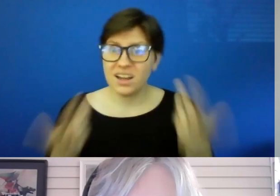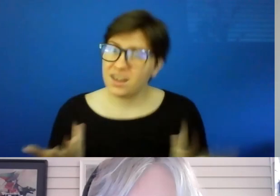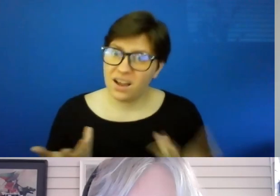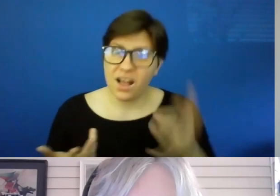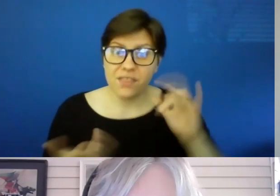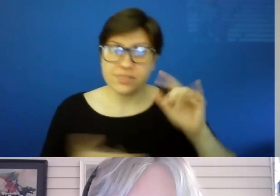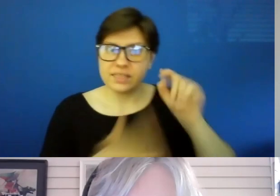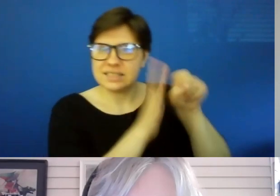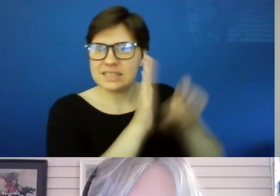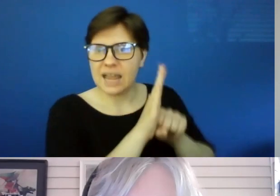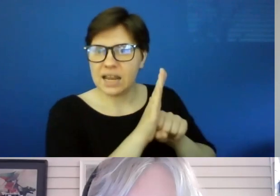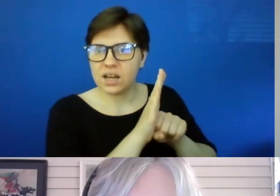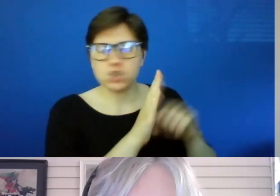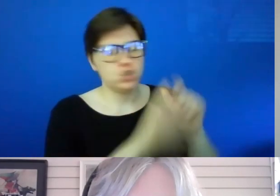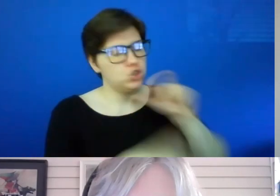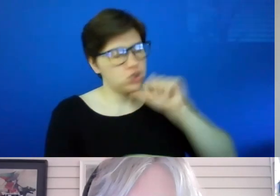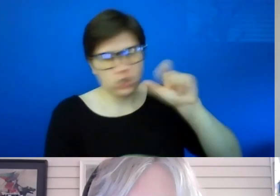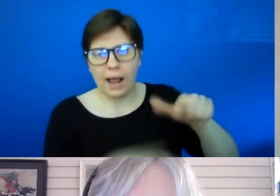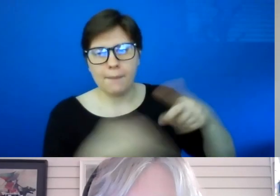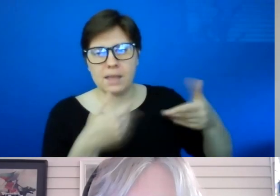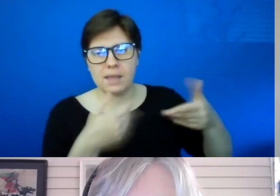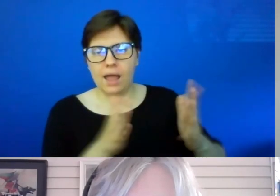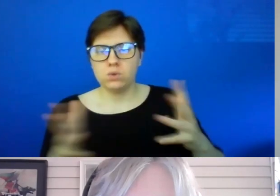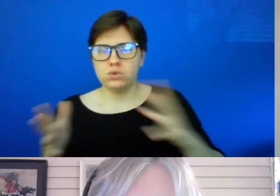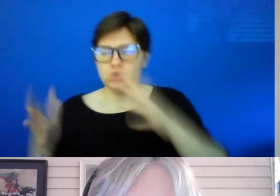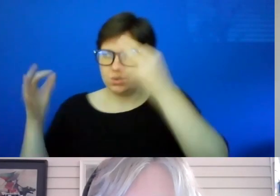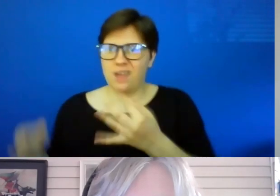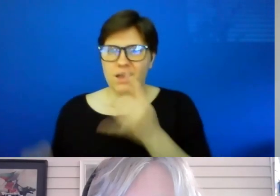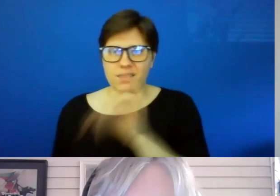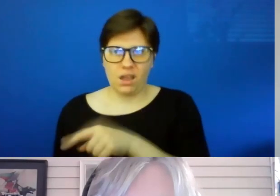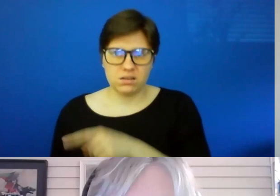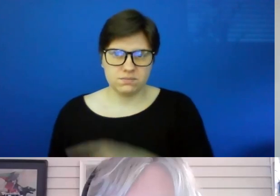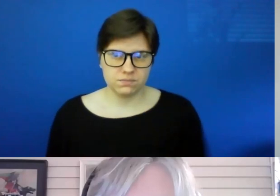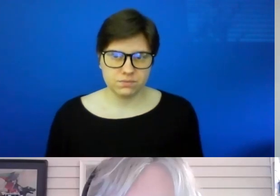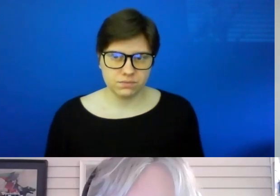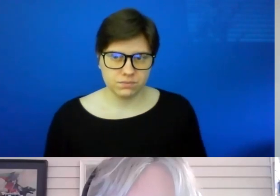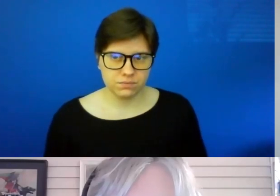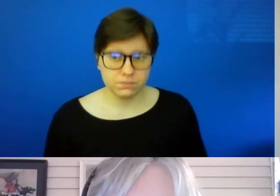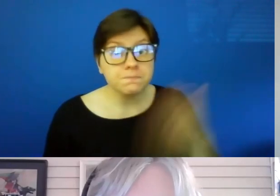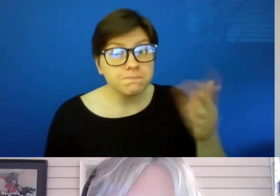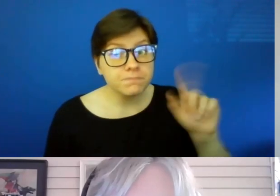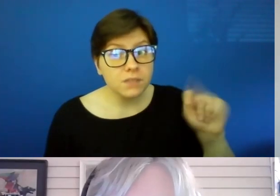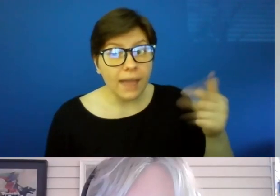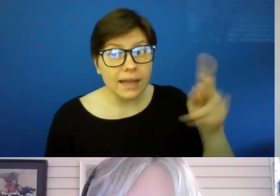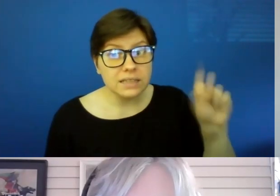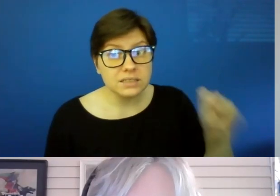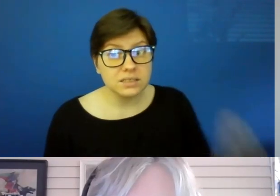state should not get involved with. So Thaddeus?